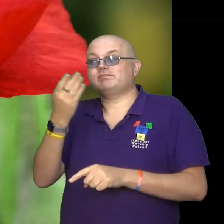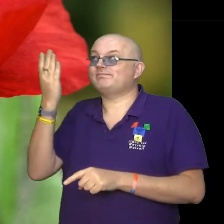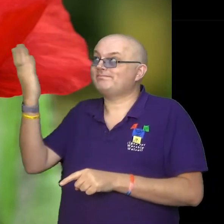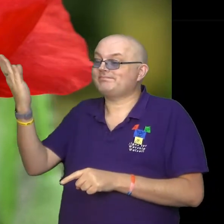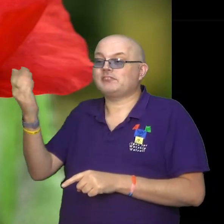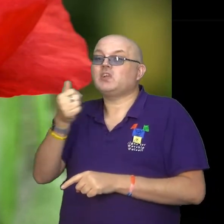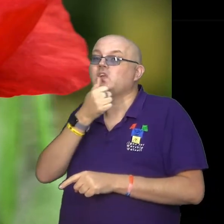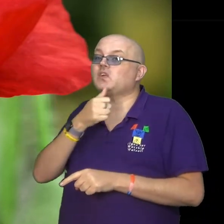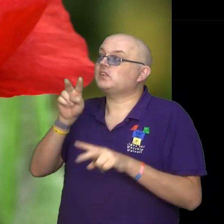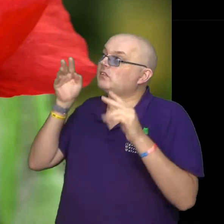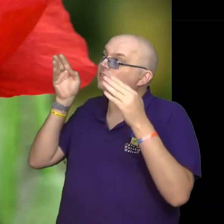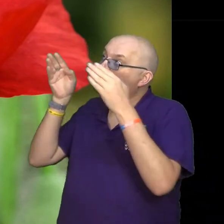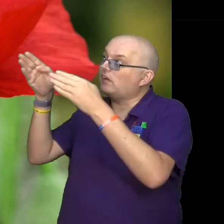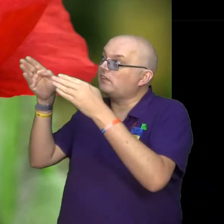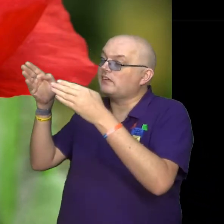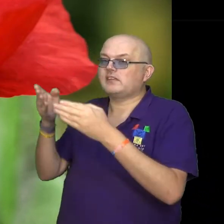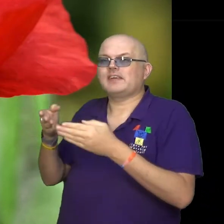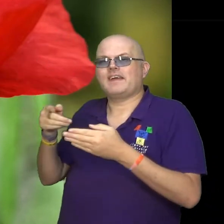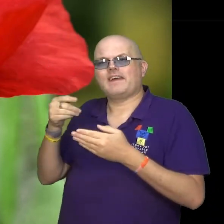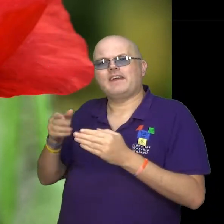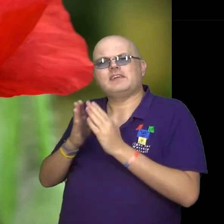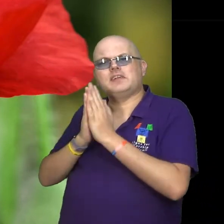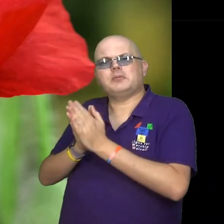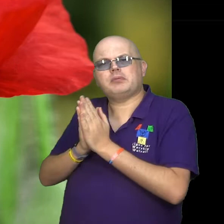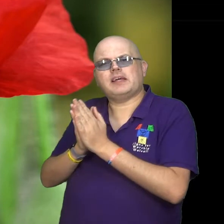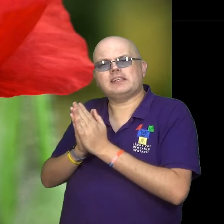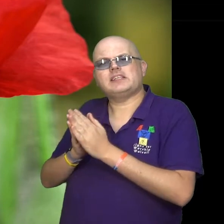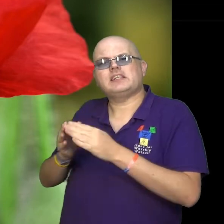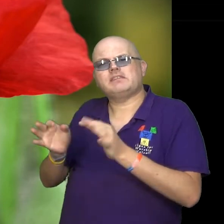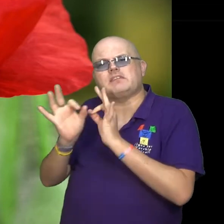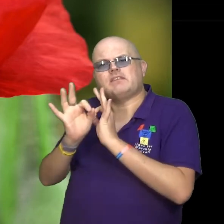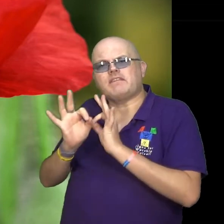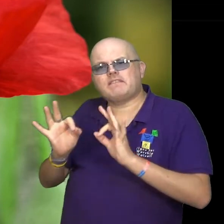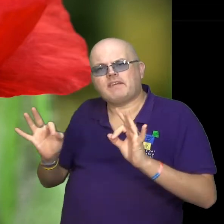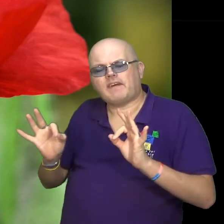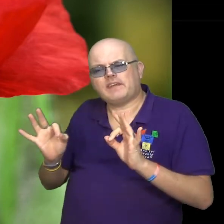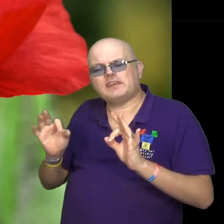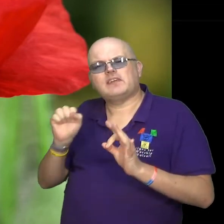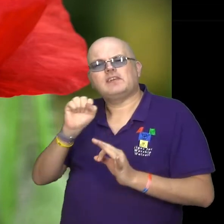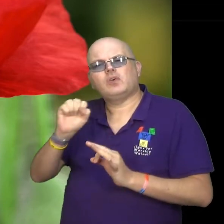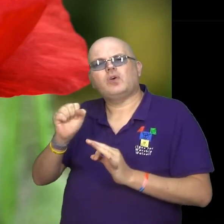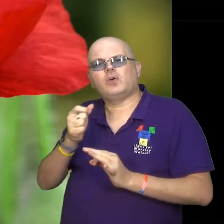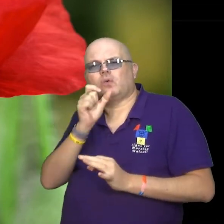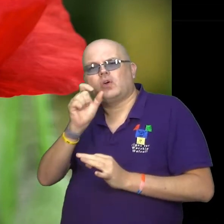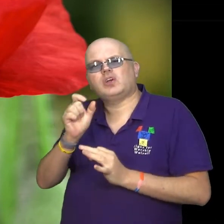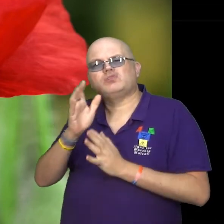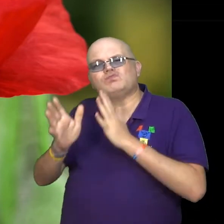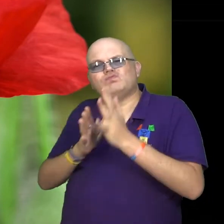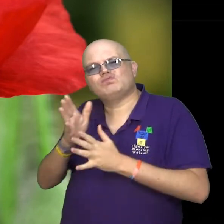screen. There will be moments of silence in the prayers, so you can pray in your own words.